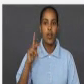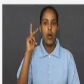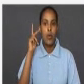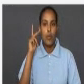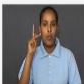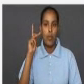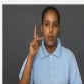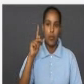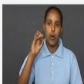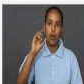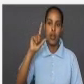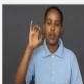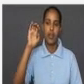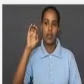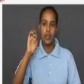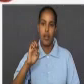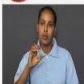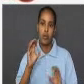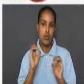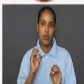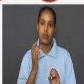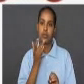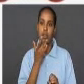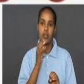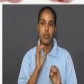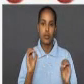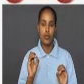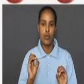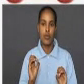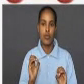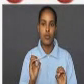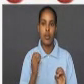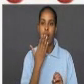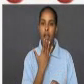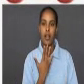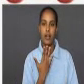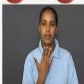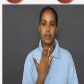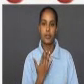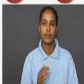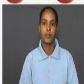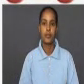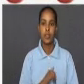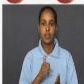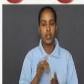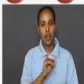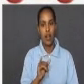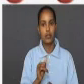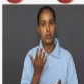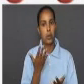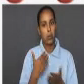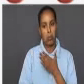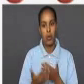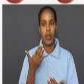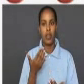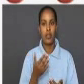Polyethylene has no taste and it has no color. It is lightweight